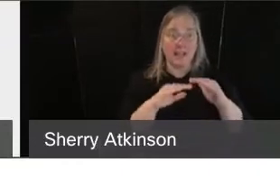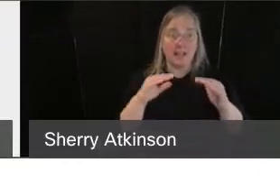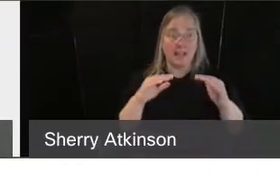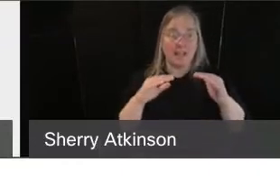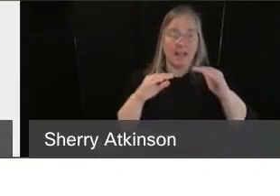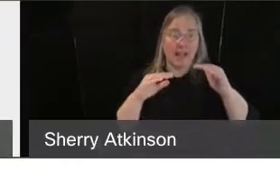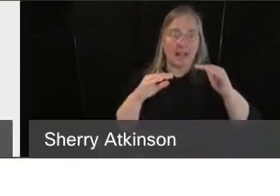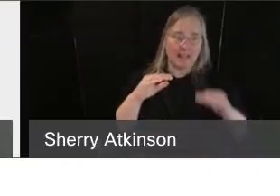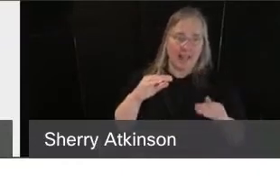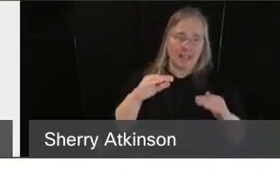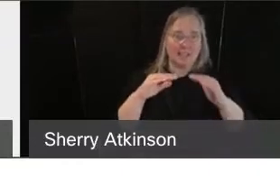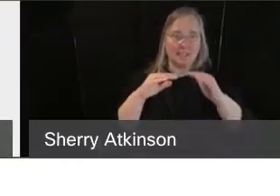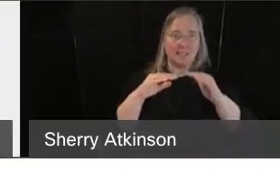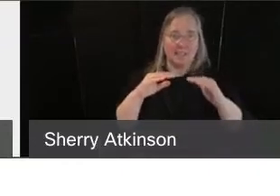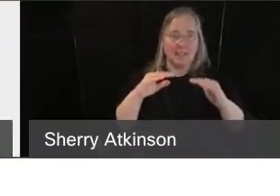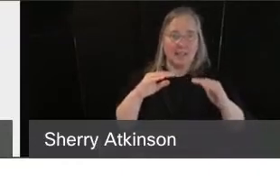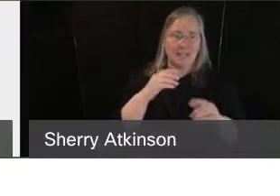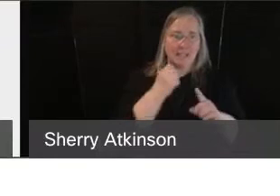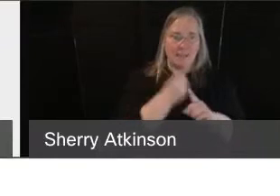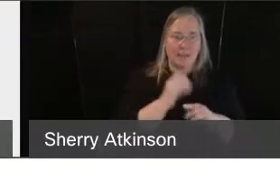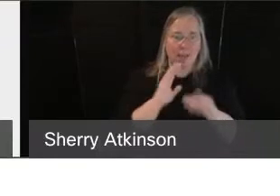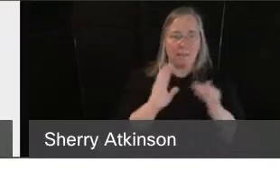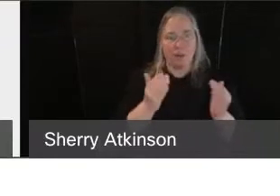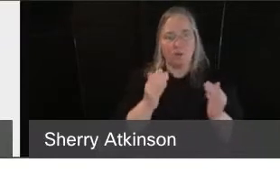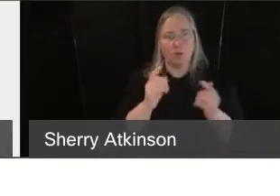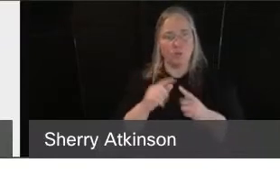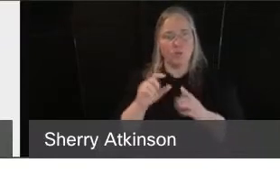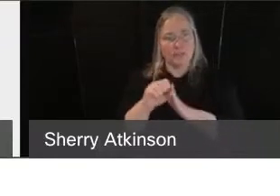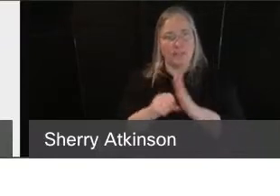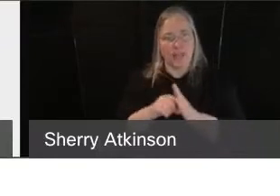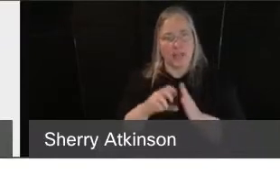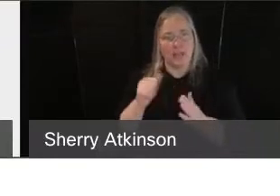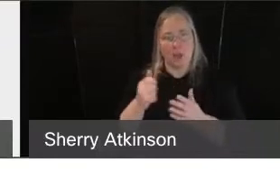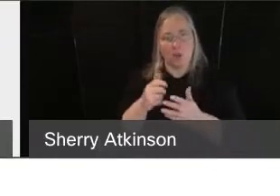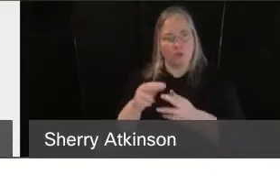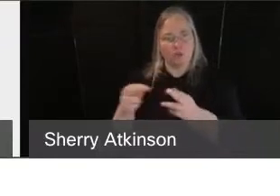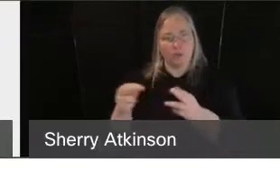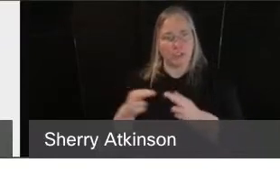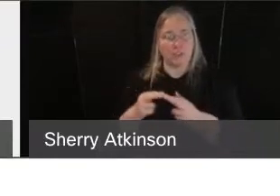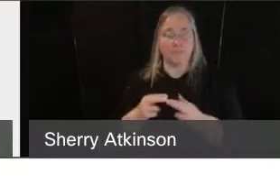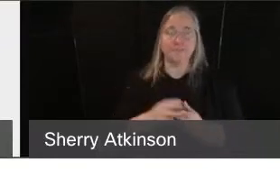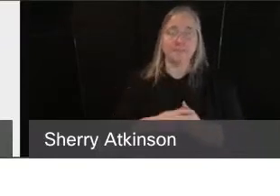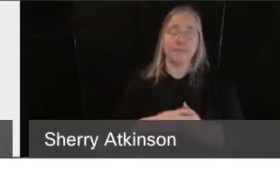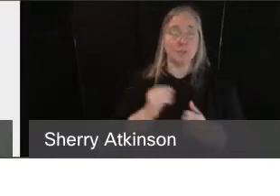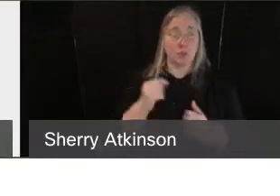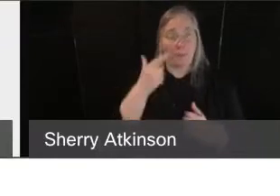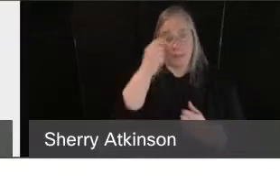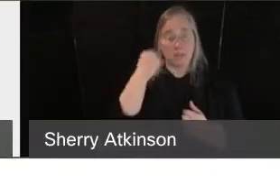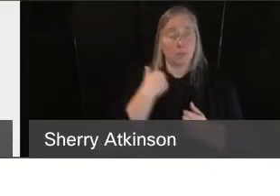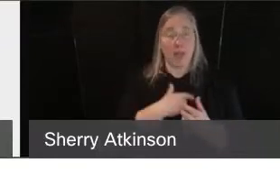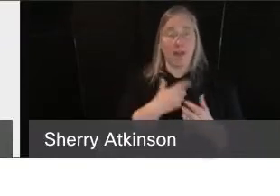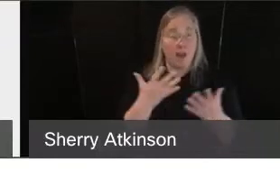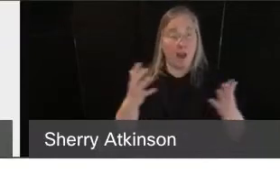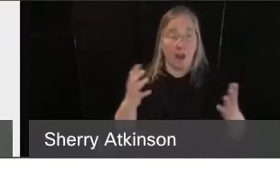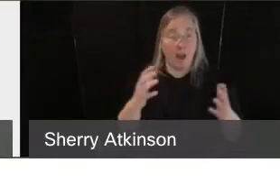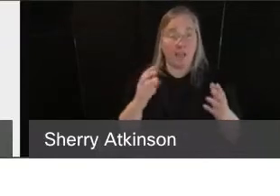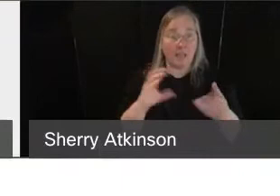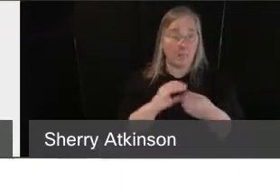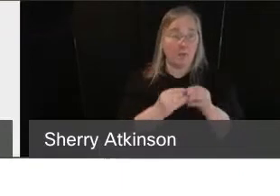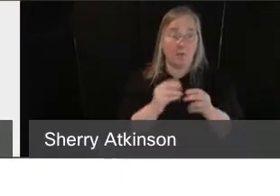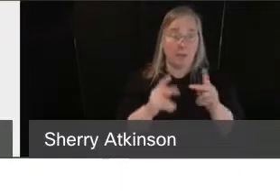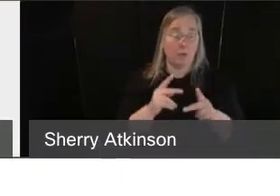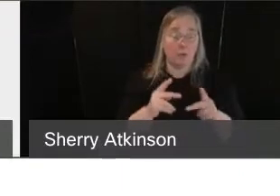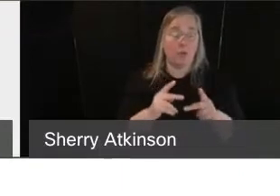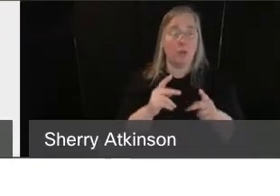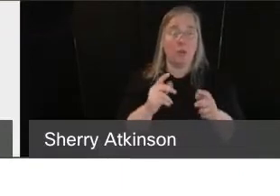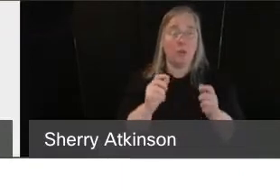and other parts of the region. So because we have a high concentration of people in professional services and